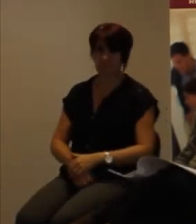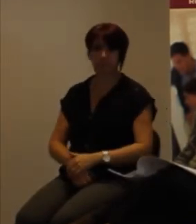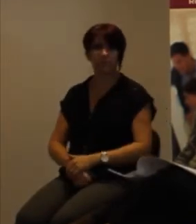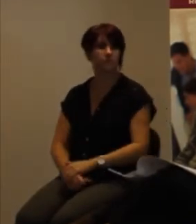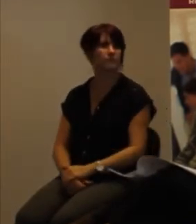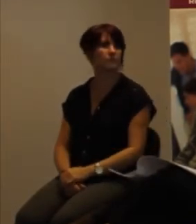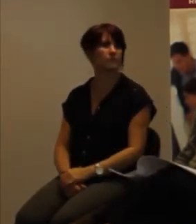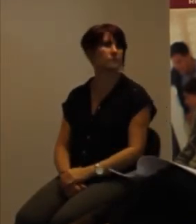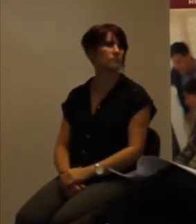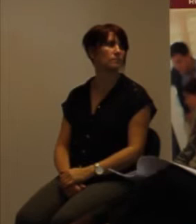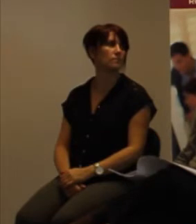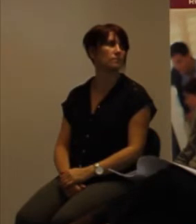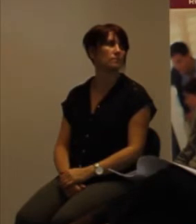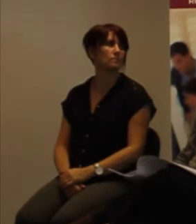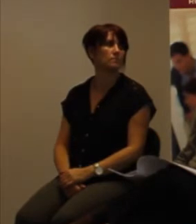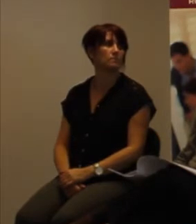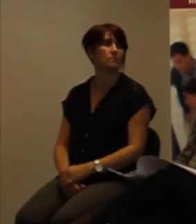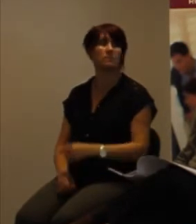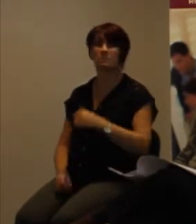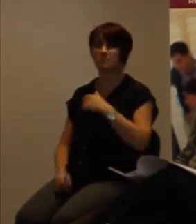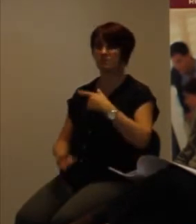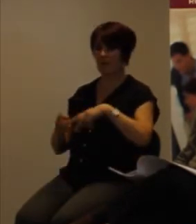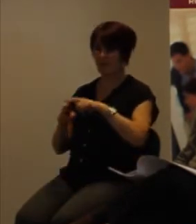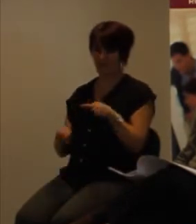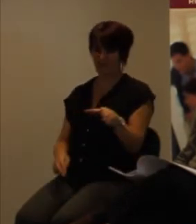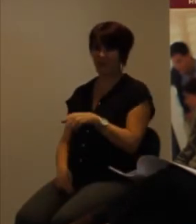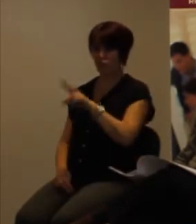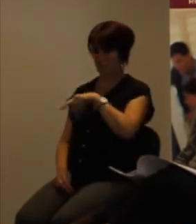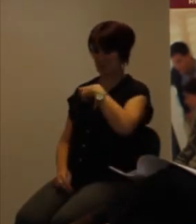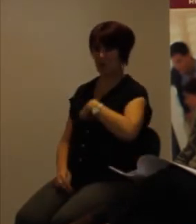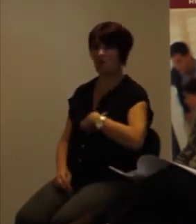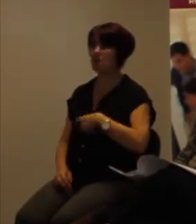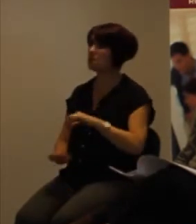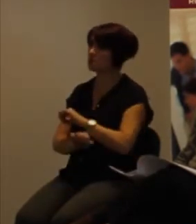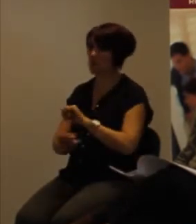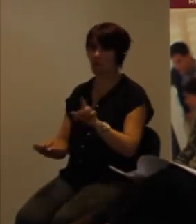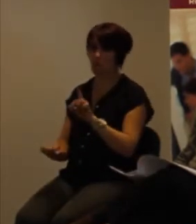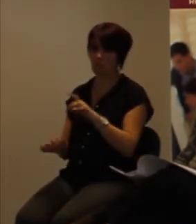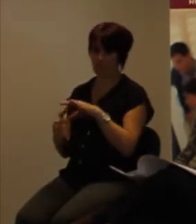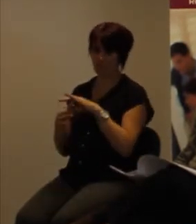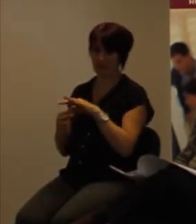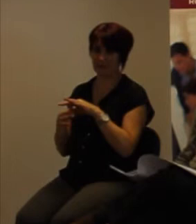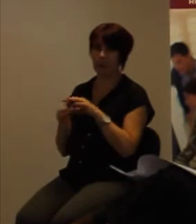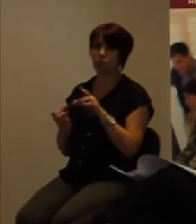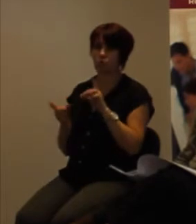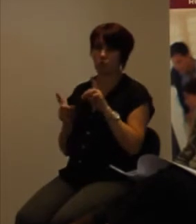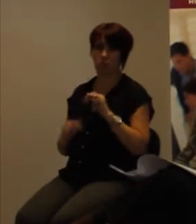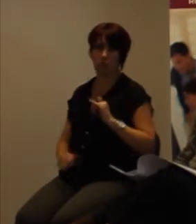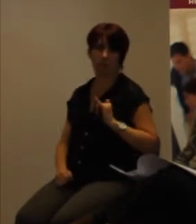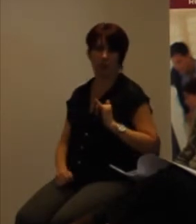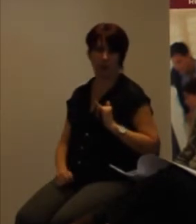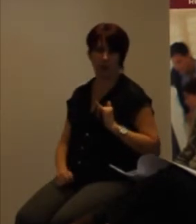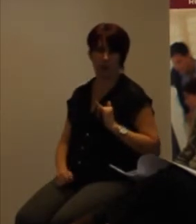To be a reader, there must not be a tutor, relative, friend or peer of the learner. So we need to bring somebody else